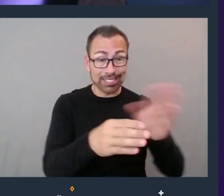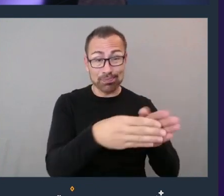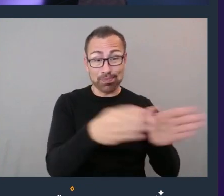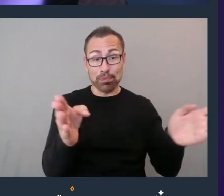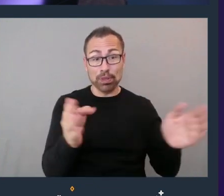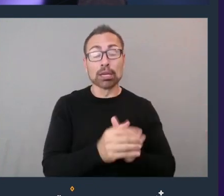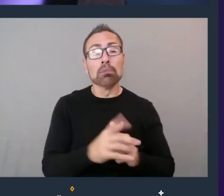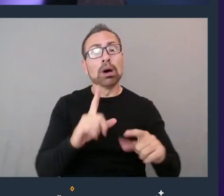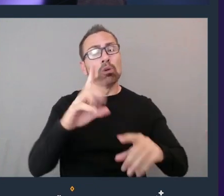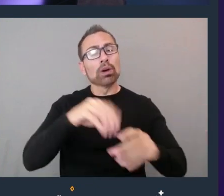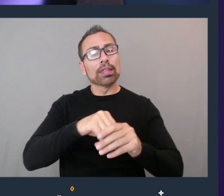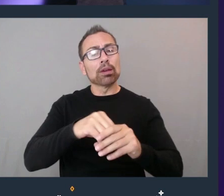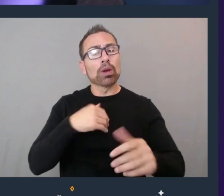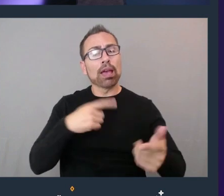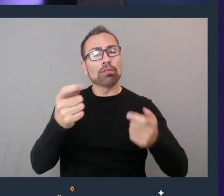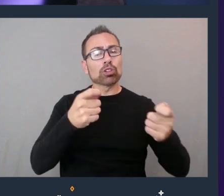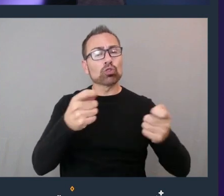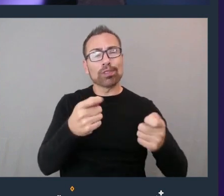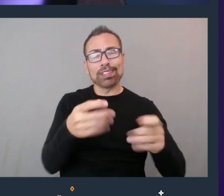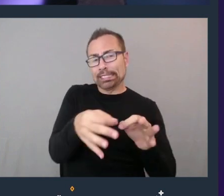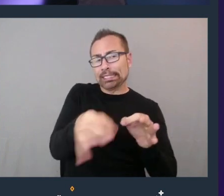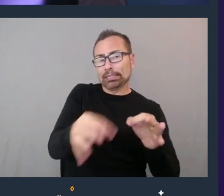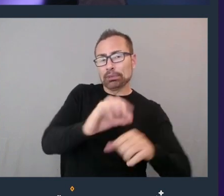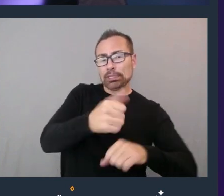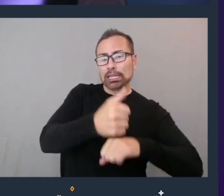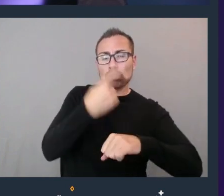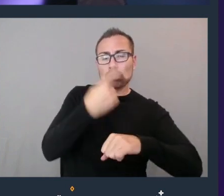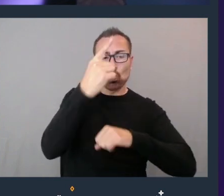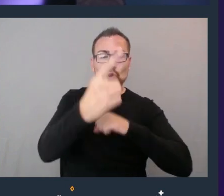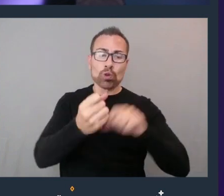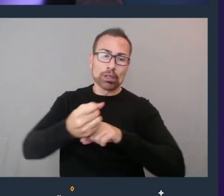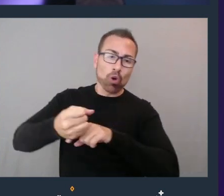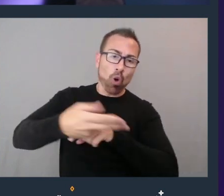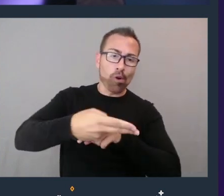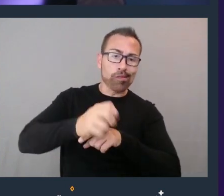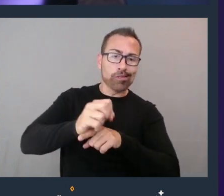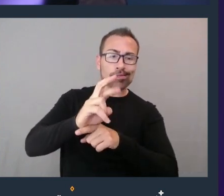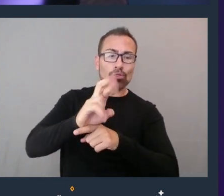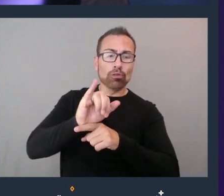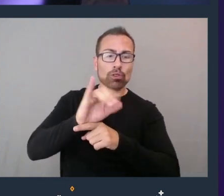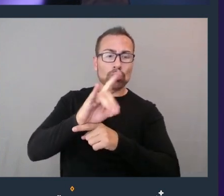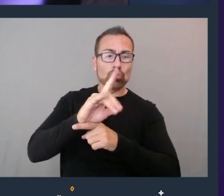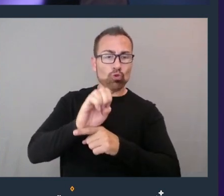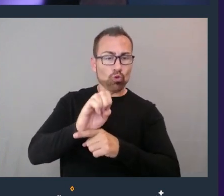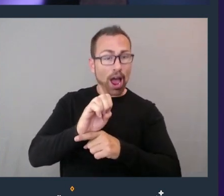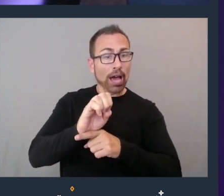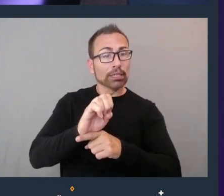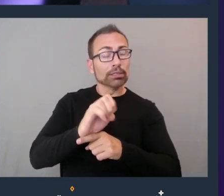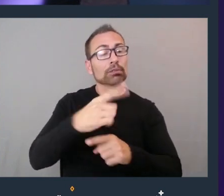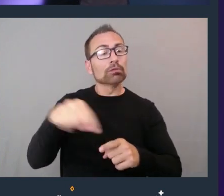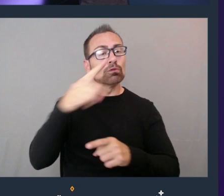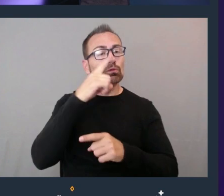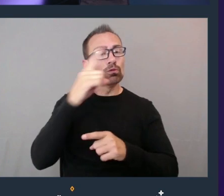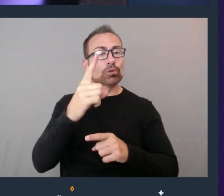setting that overrides these policies and permissions so that you can limit public access to your objects. And we announced this past January that we are